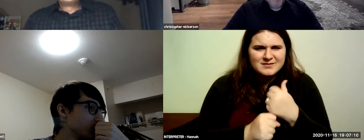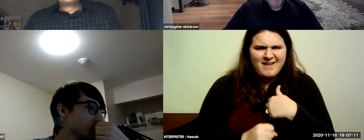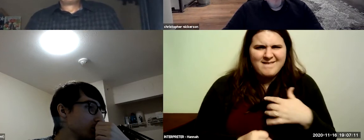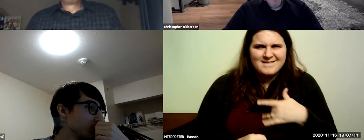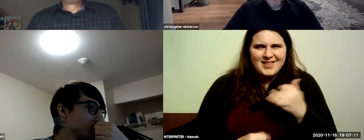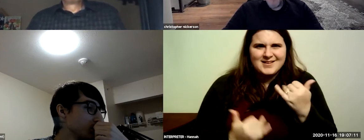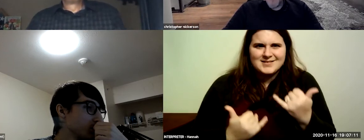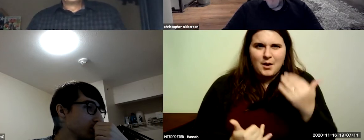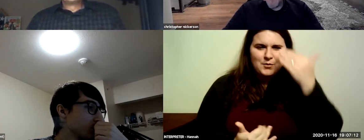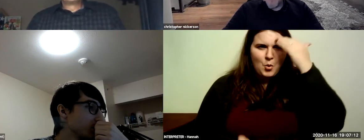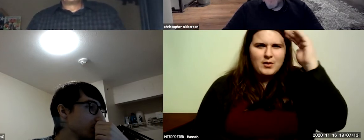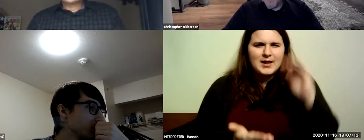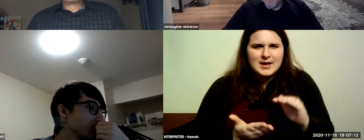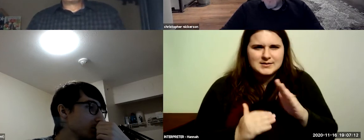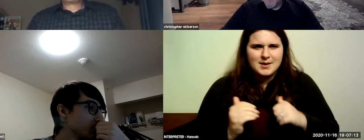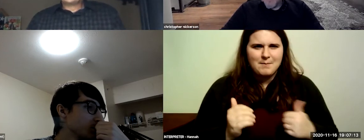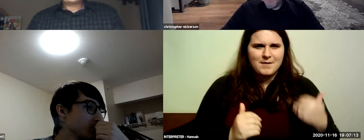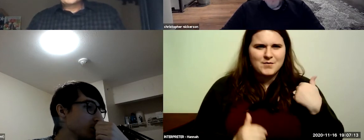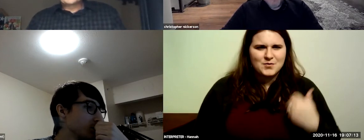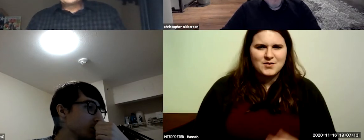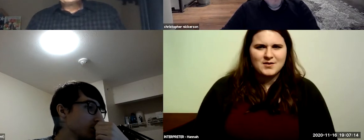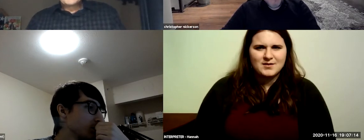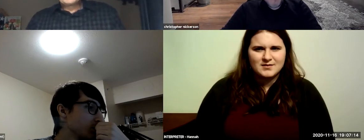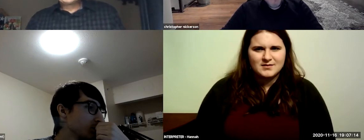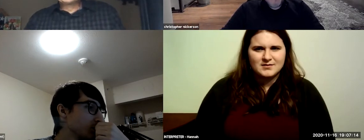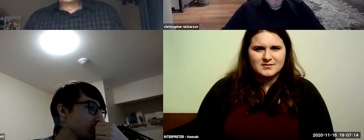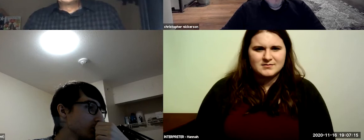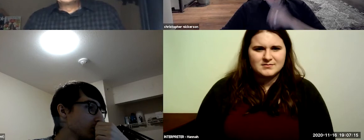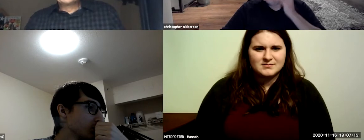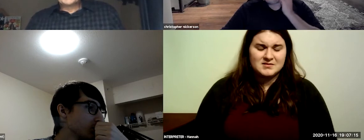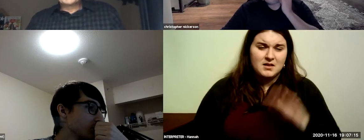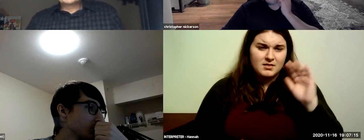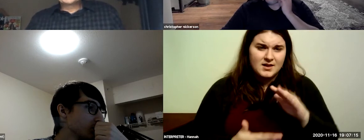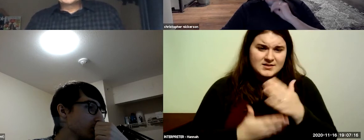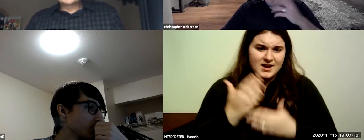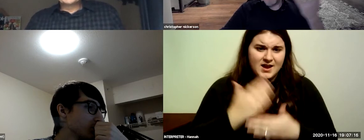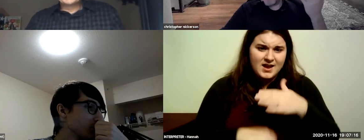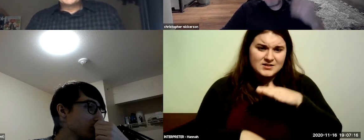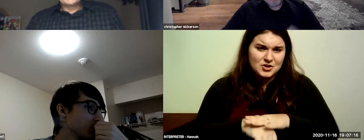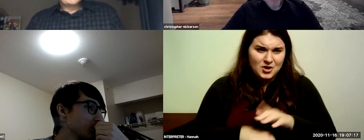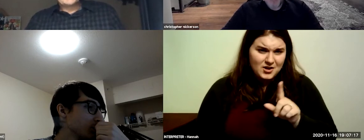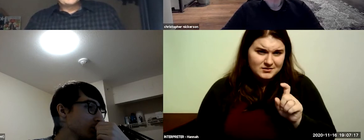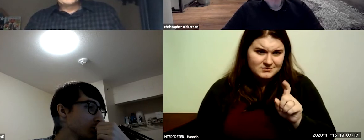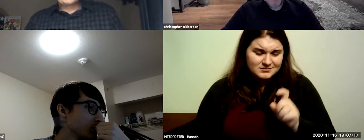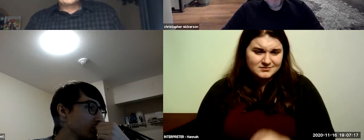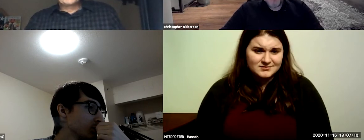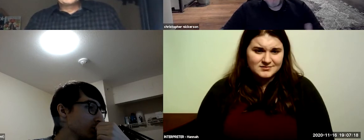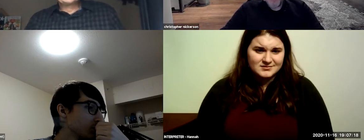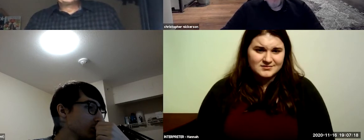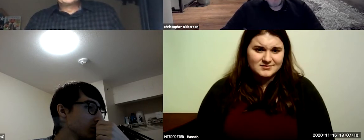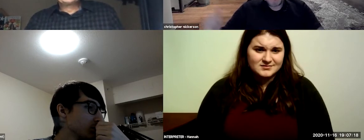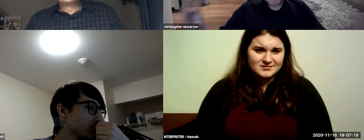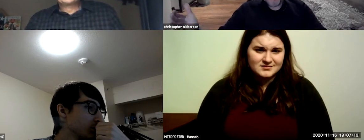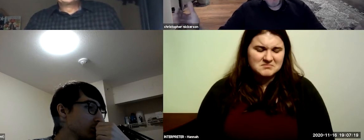beginning. You're not as hands-on maybe? Or are you still trying? I think the pool